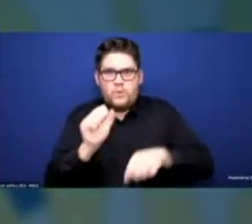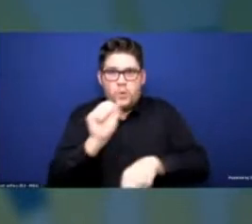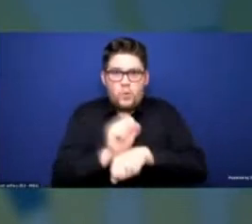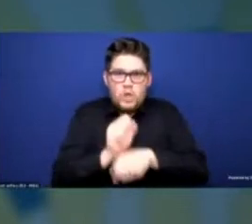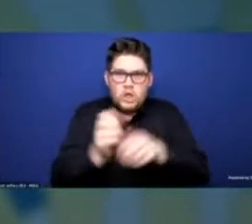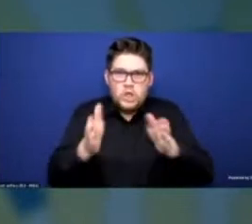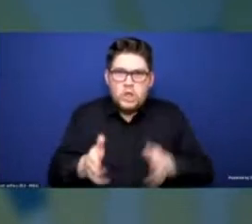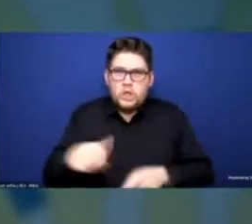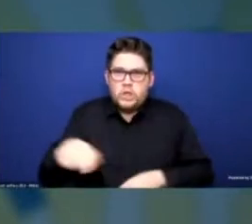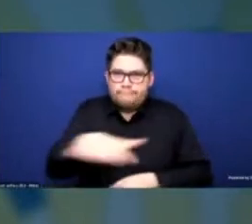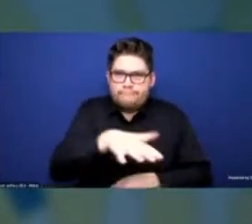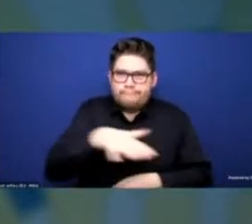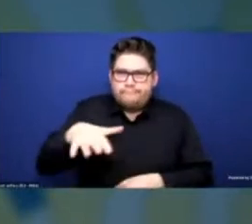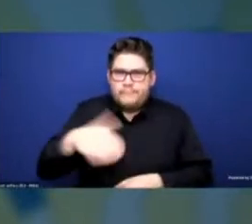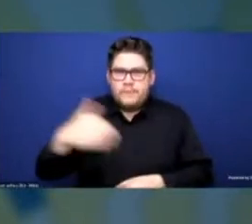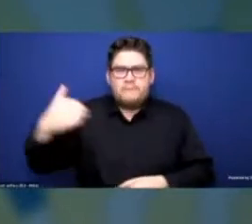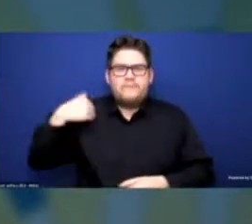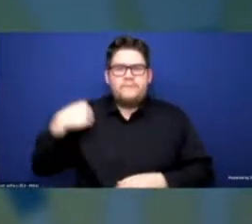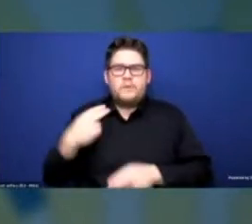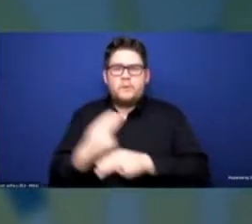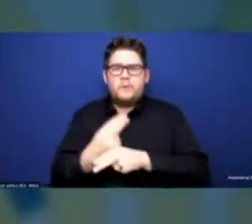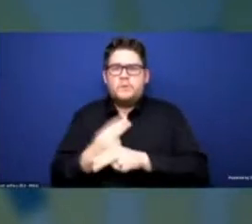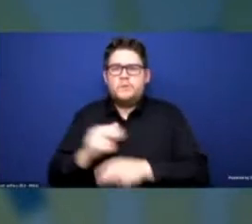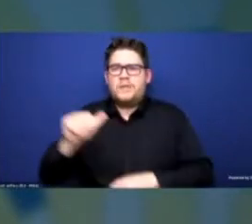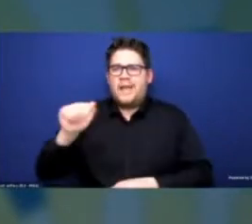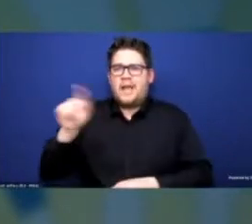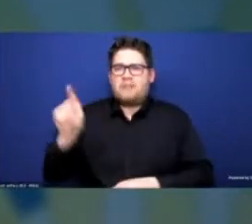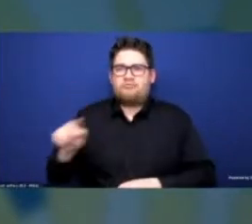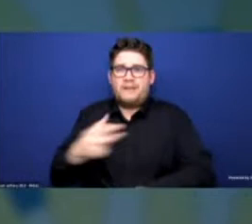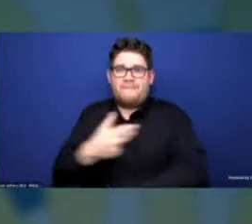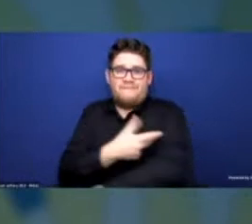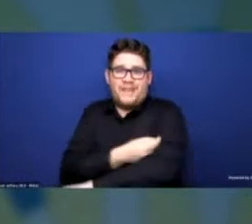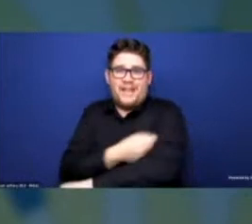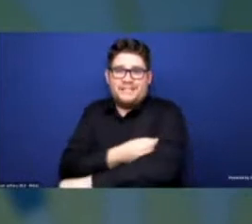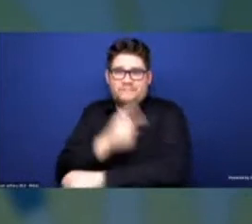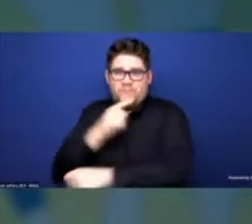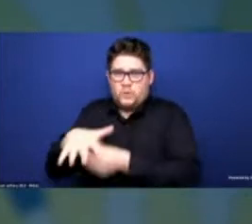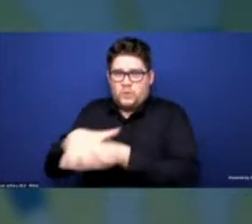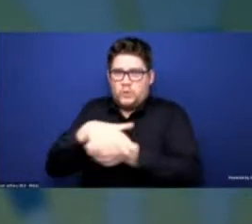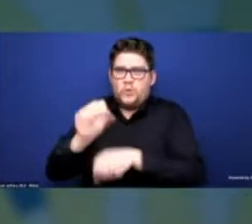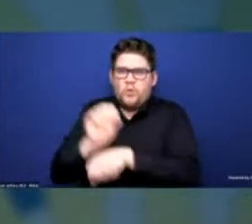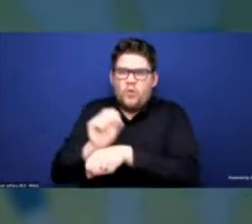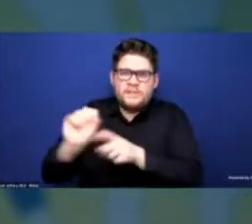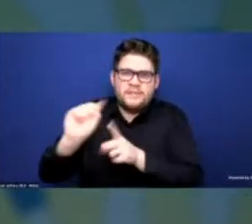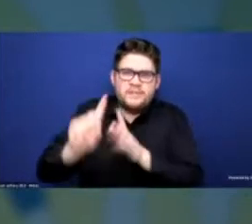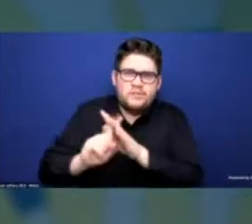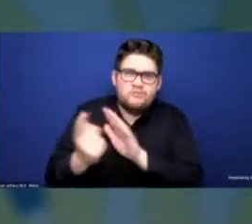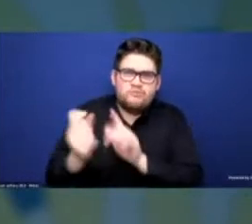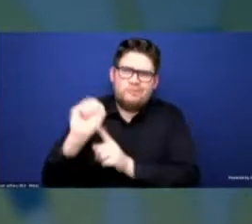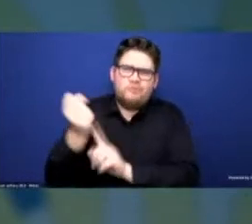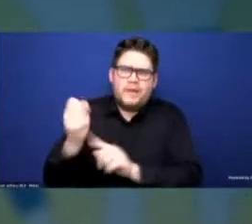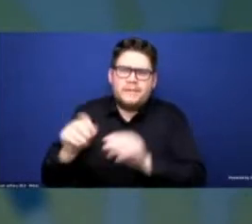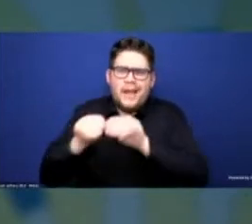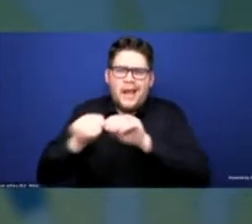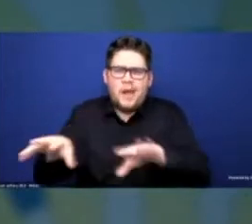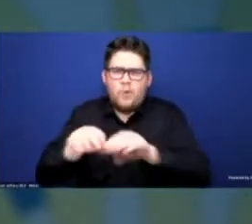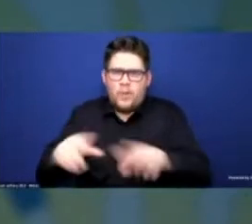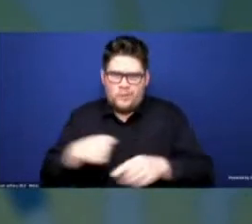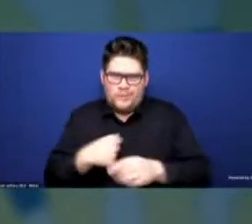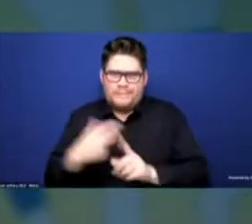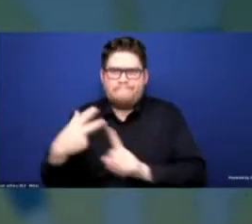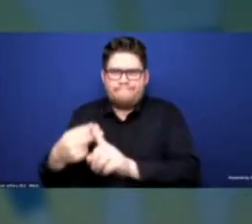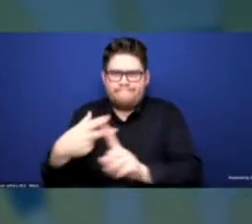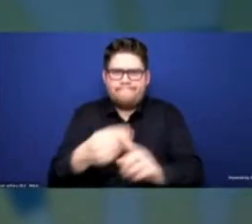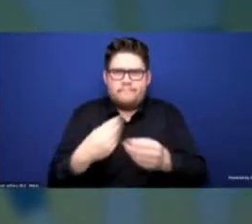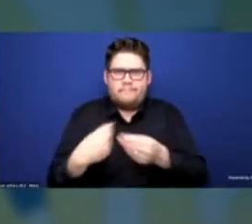Covishield vaccine, to target these communities and people who were in higher risk workplaces that we've identified. We're